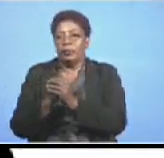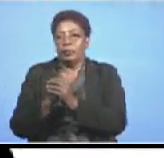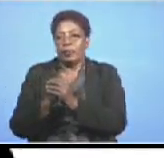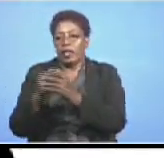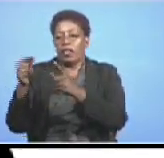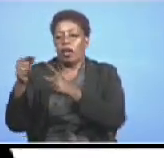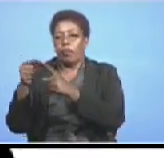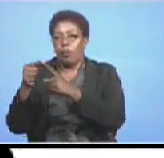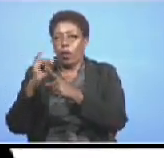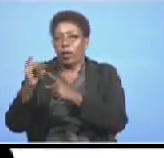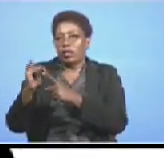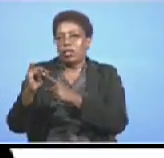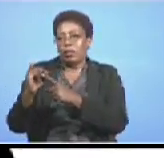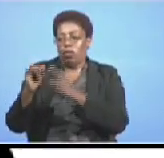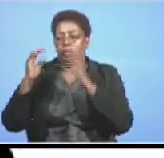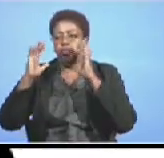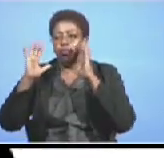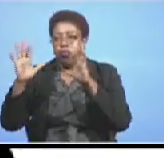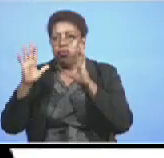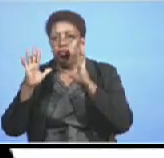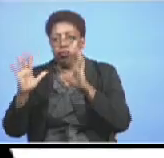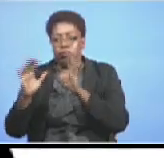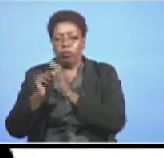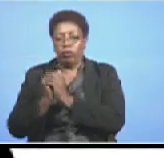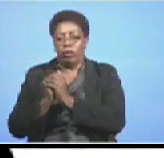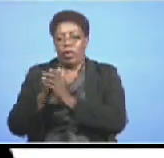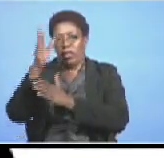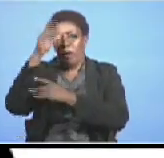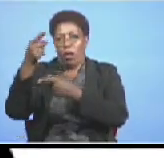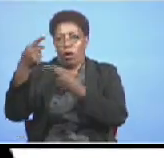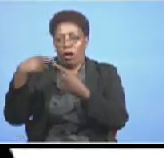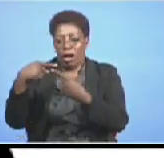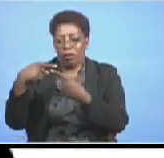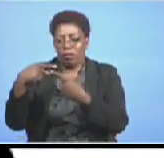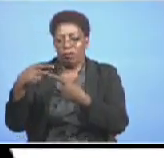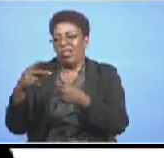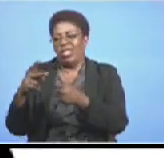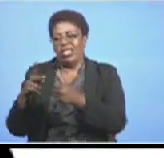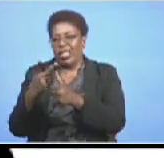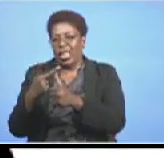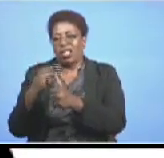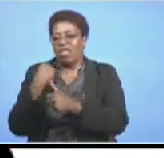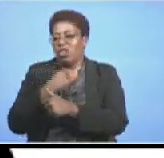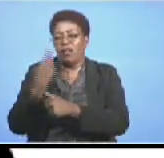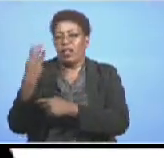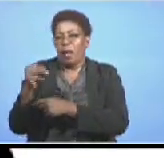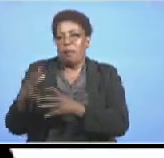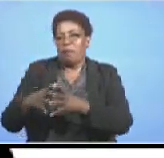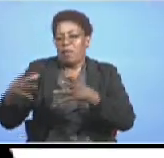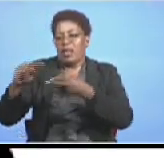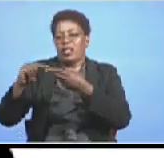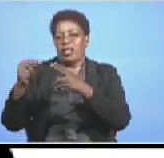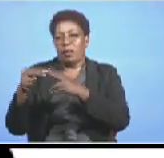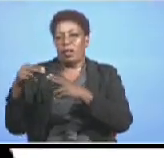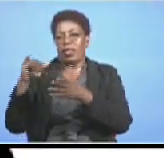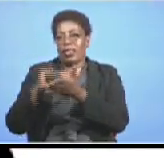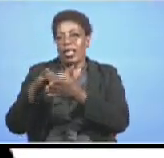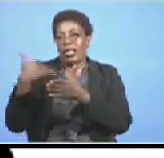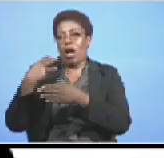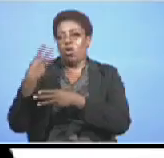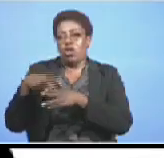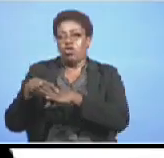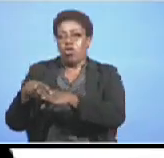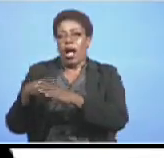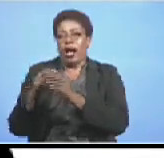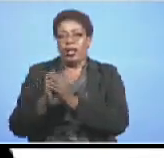points is gonna be astronomical. The man would come in second. I sorry for him. Big numbers. That's how we's right.